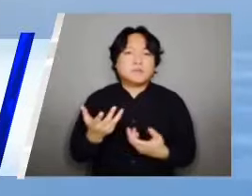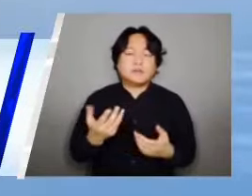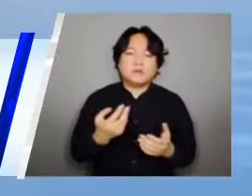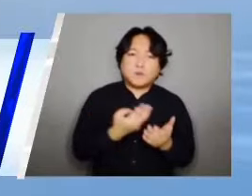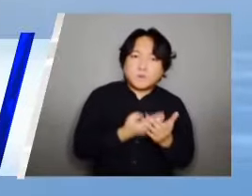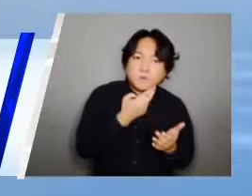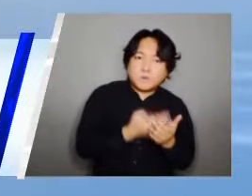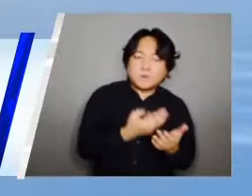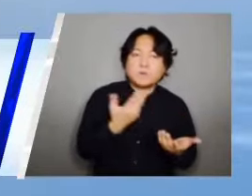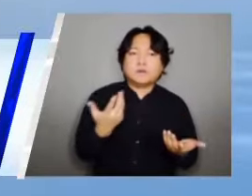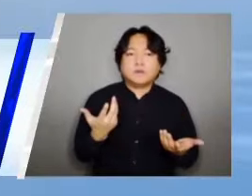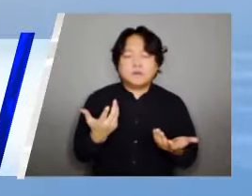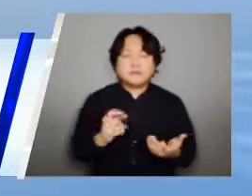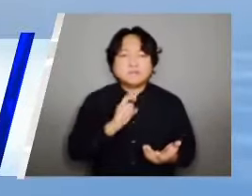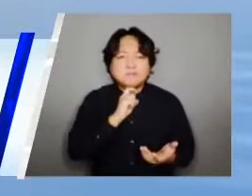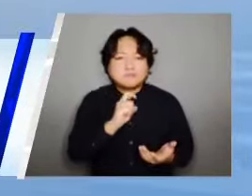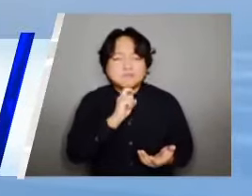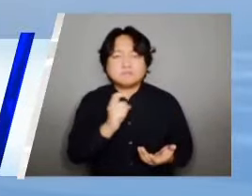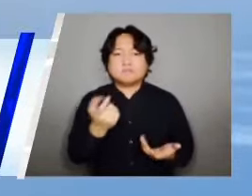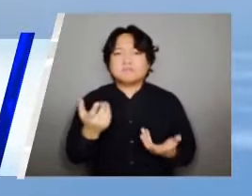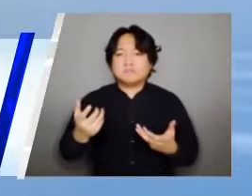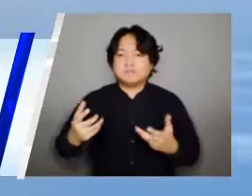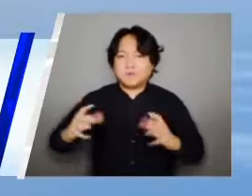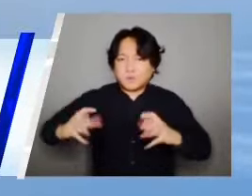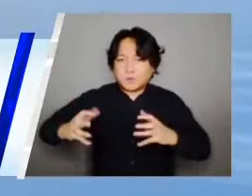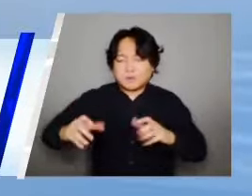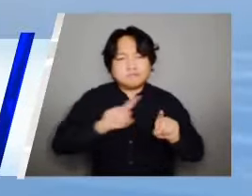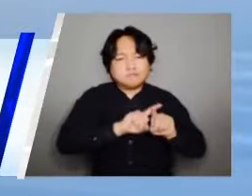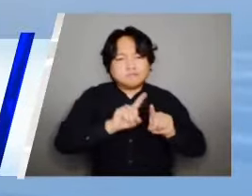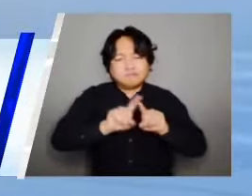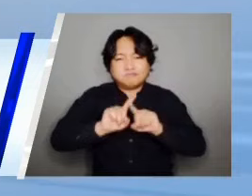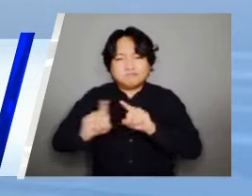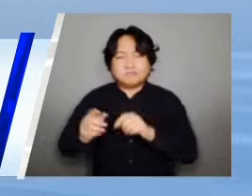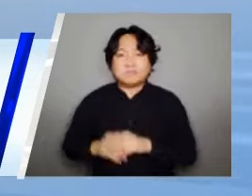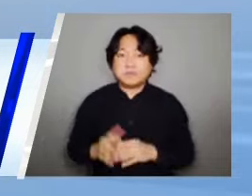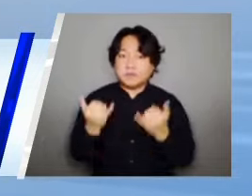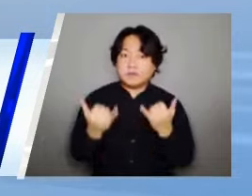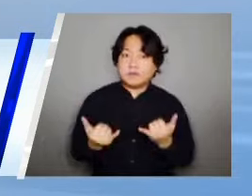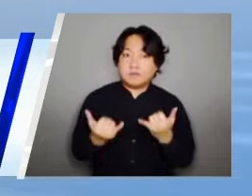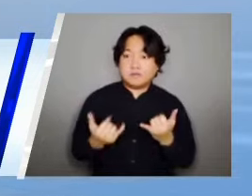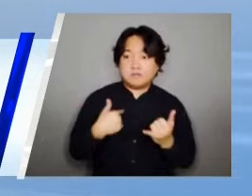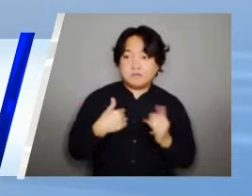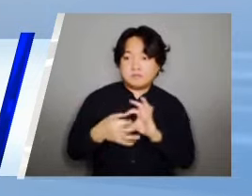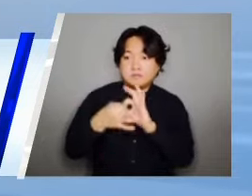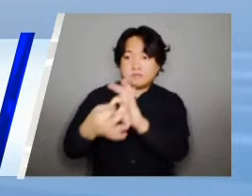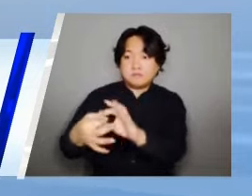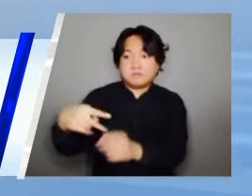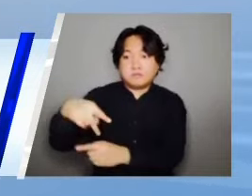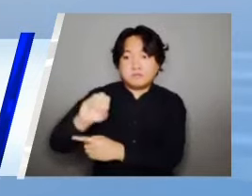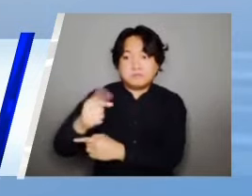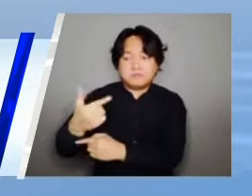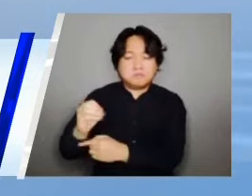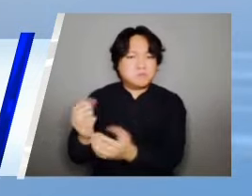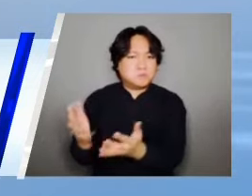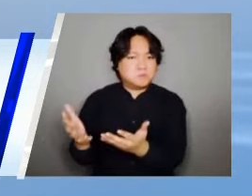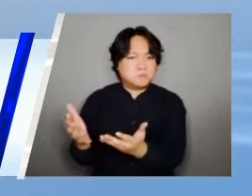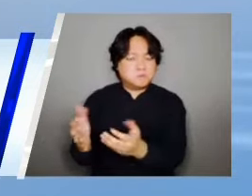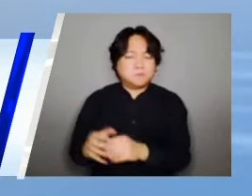now I don't have any related business with the poo right now How about